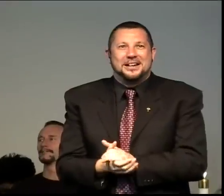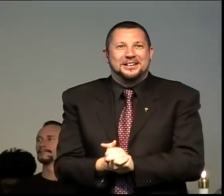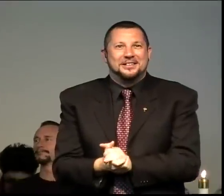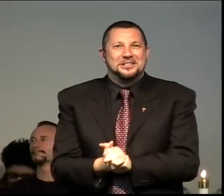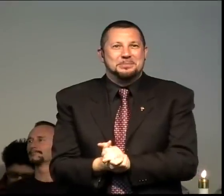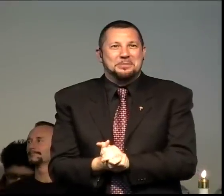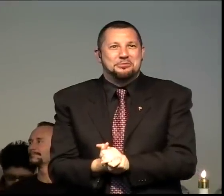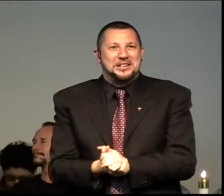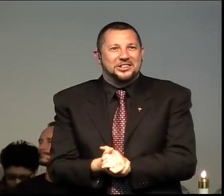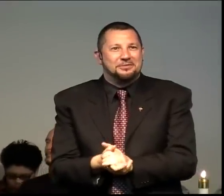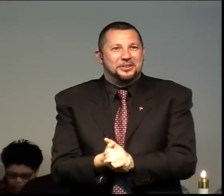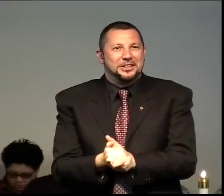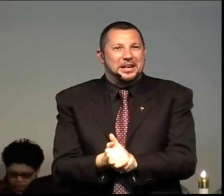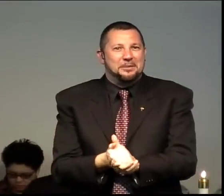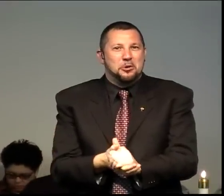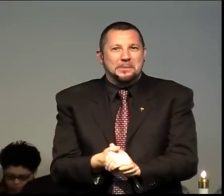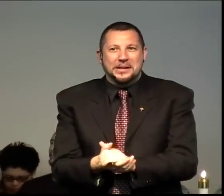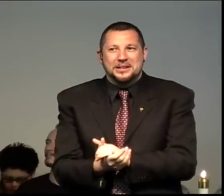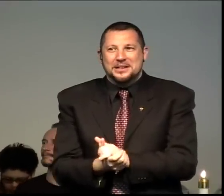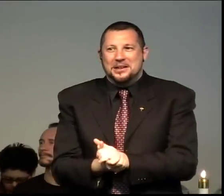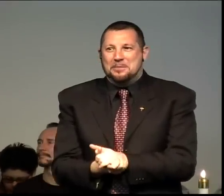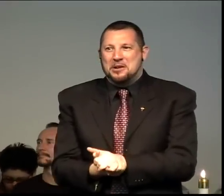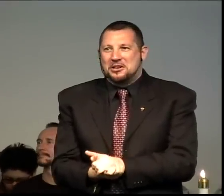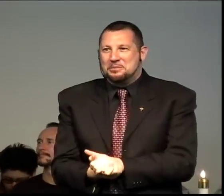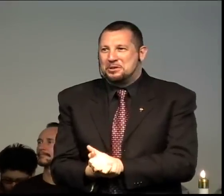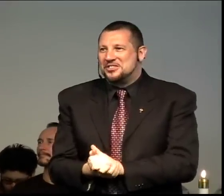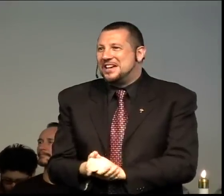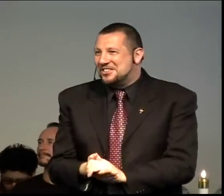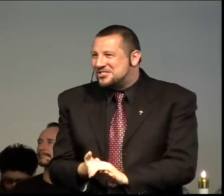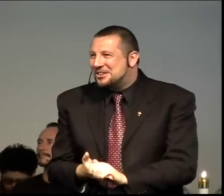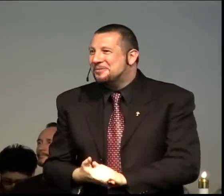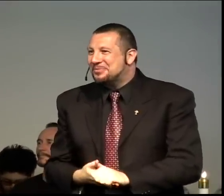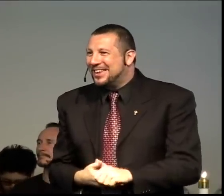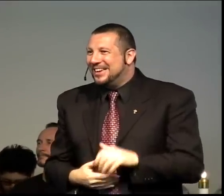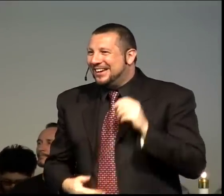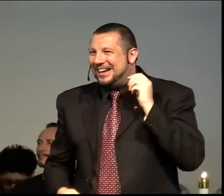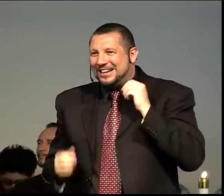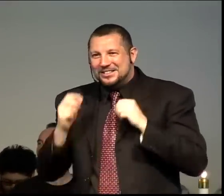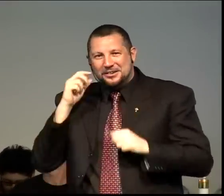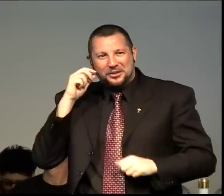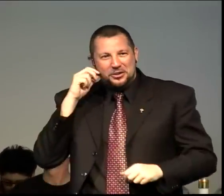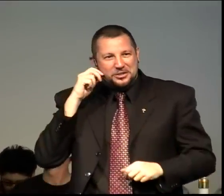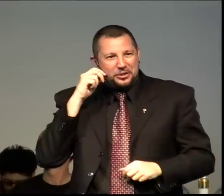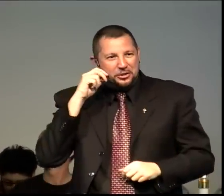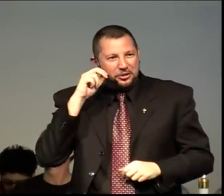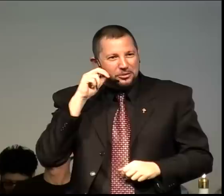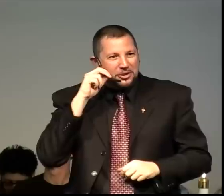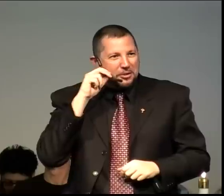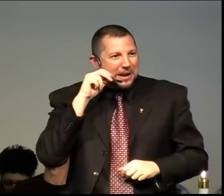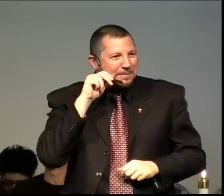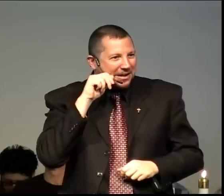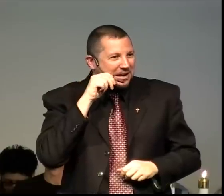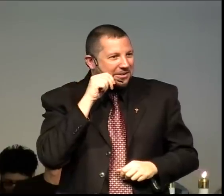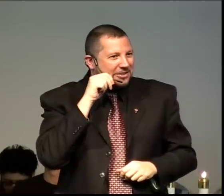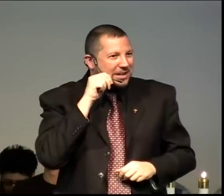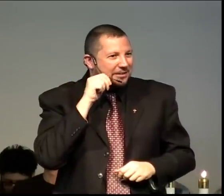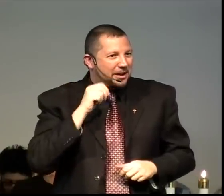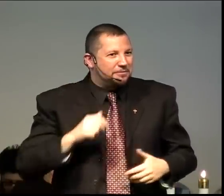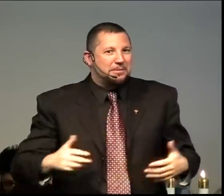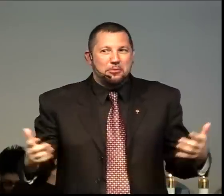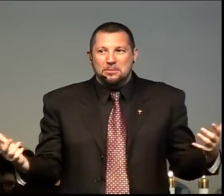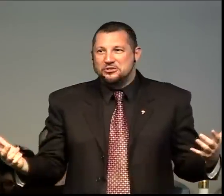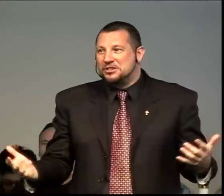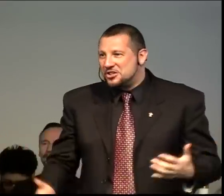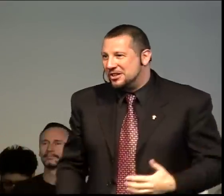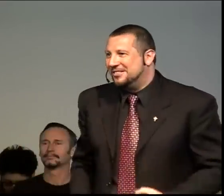forward to being present for the Mormon American Princess. Yes. And for those of you who know my background, I